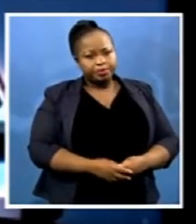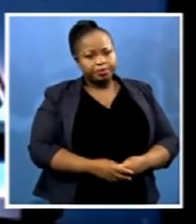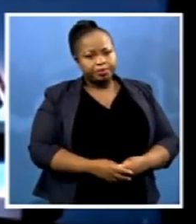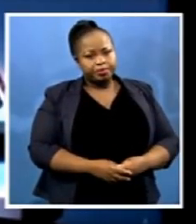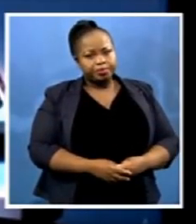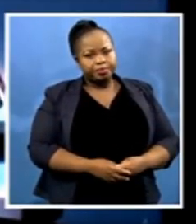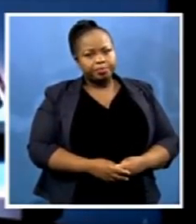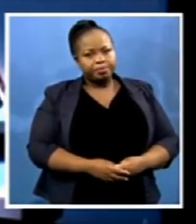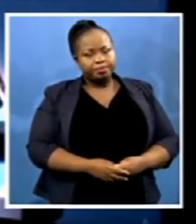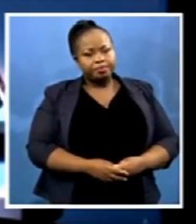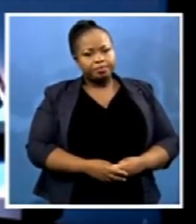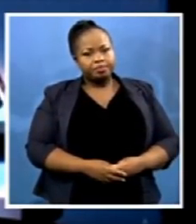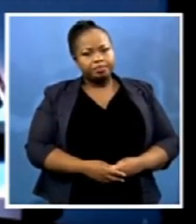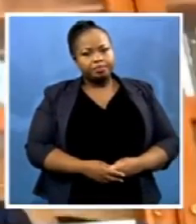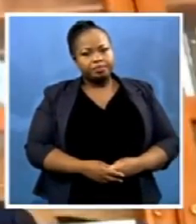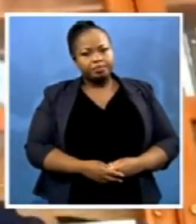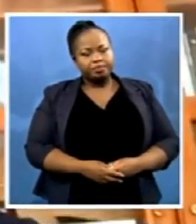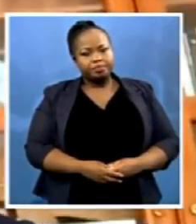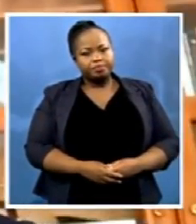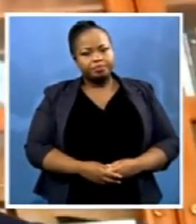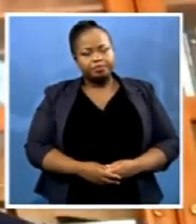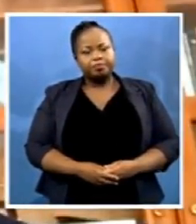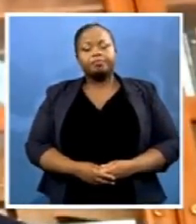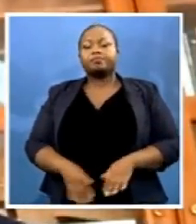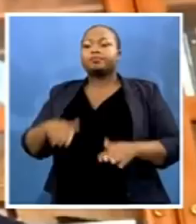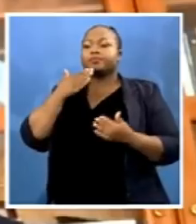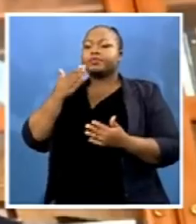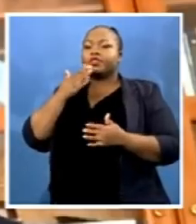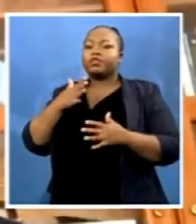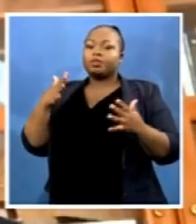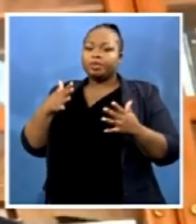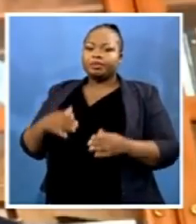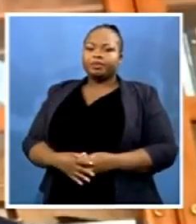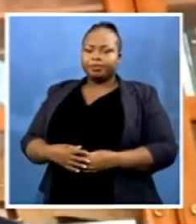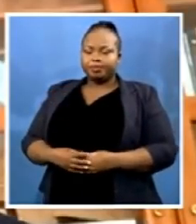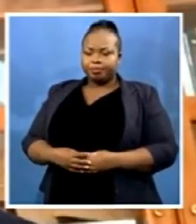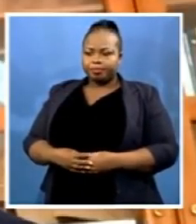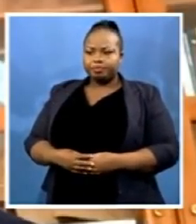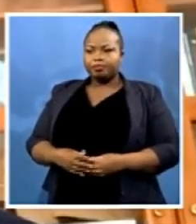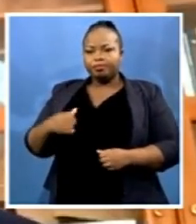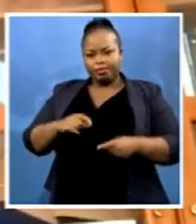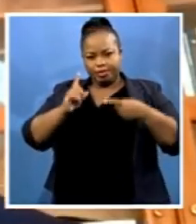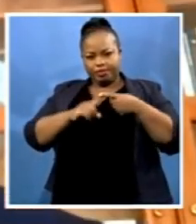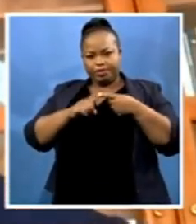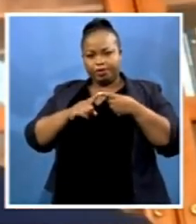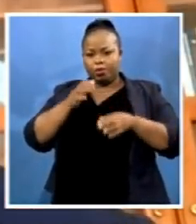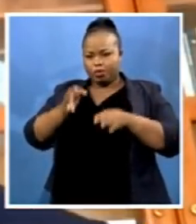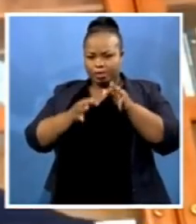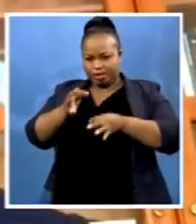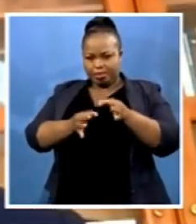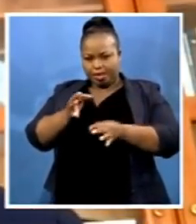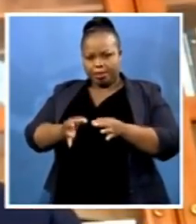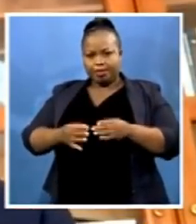questions? Thank you very much for the questions. Let me start by explaining that the lifting